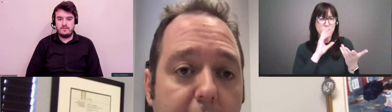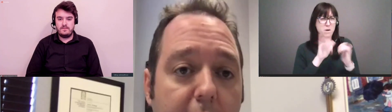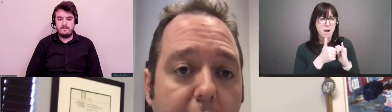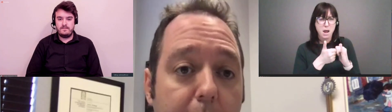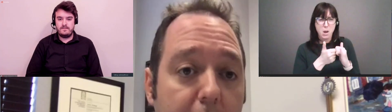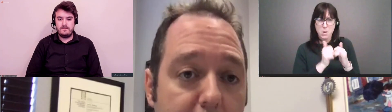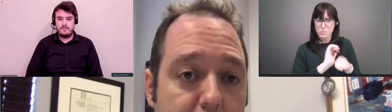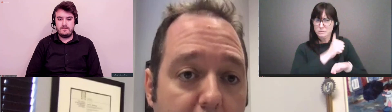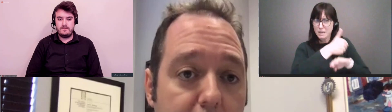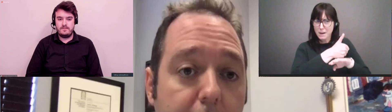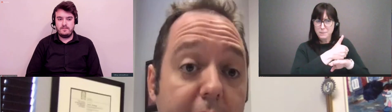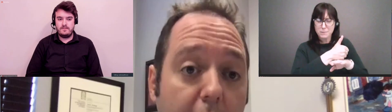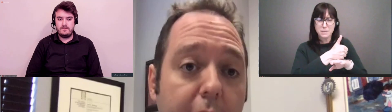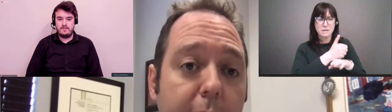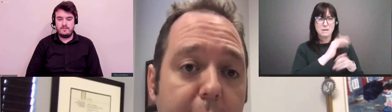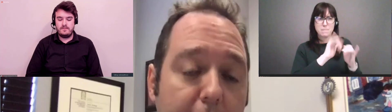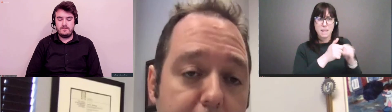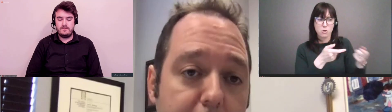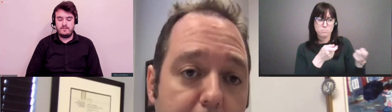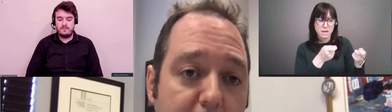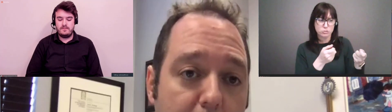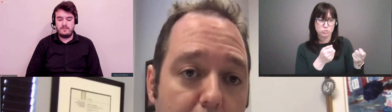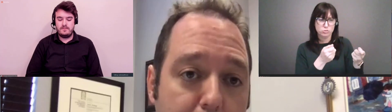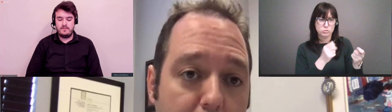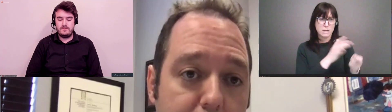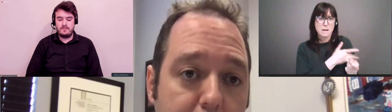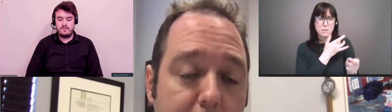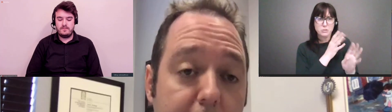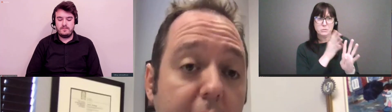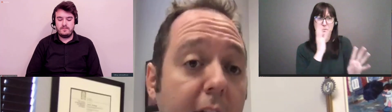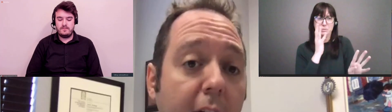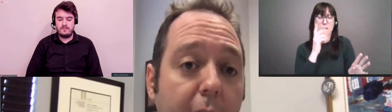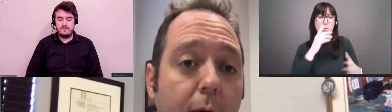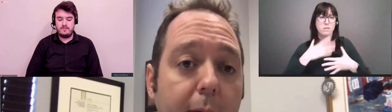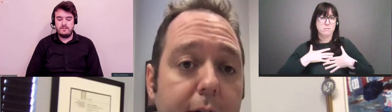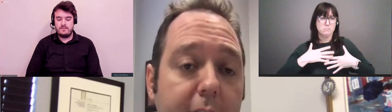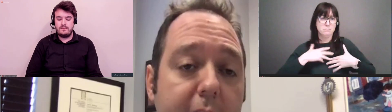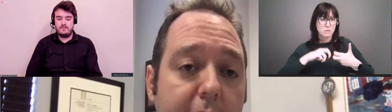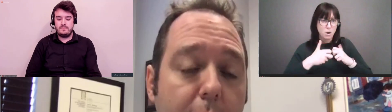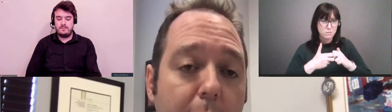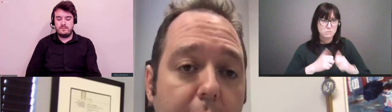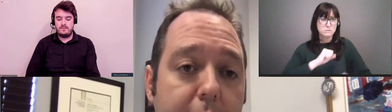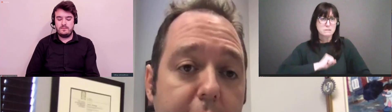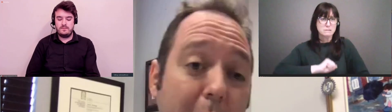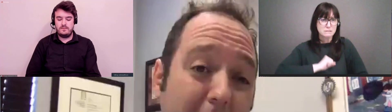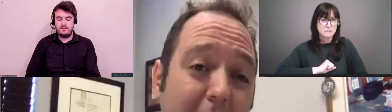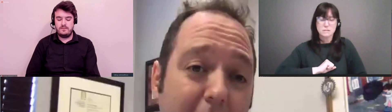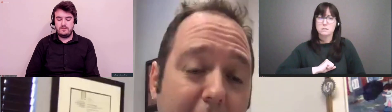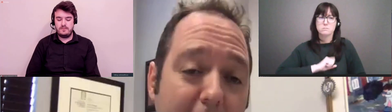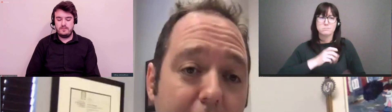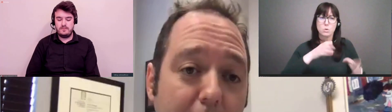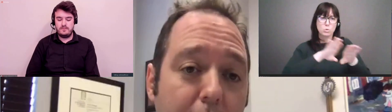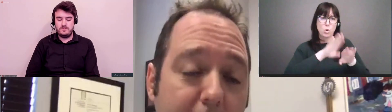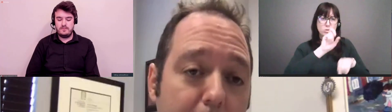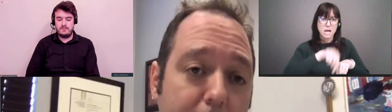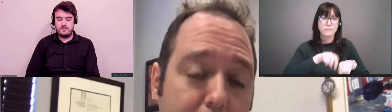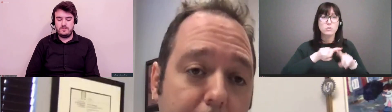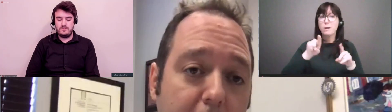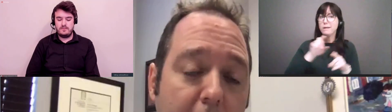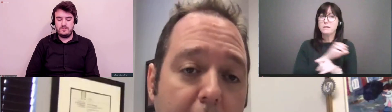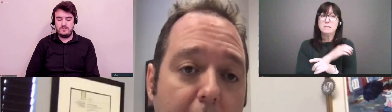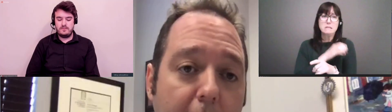and their ability to handle the volume of patients with febrile respiratory illness, they were able to continue operations, but many clinics actually weren't able